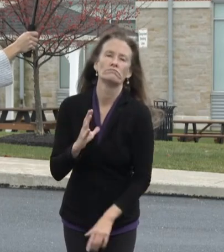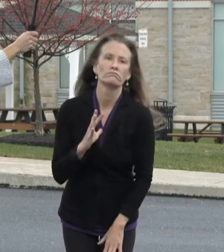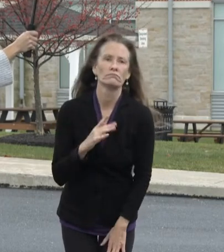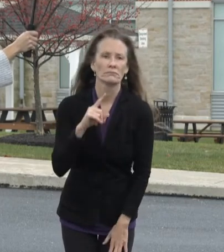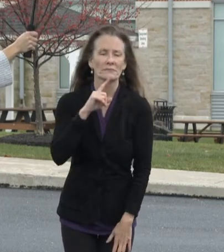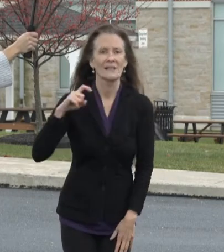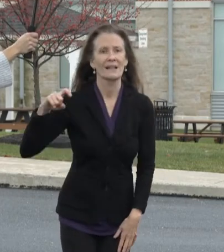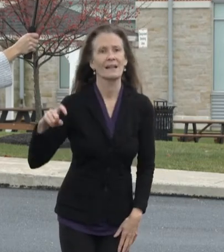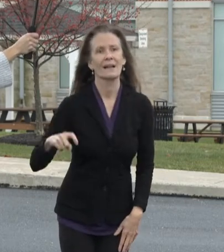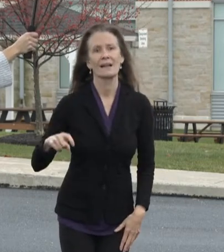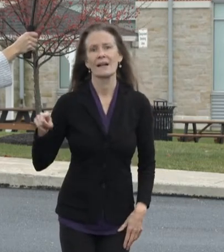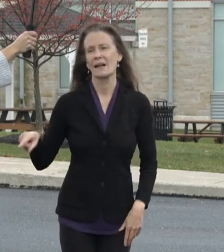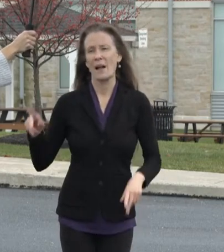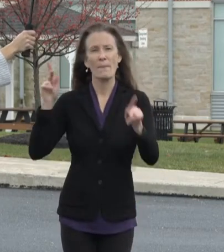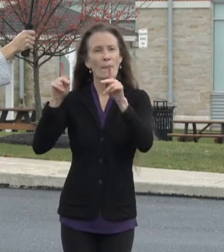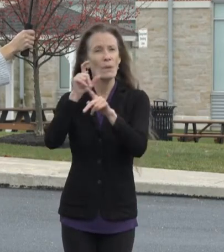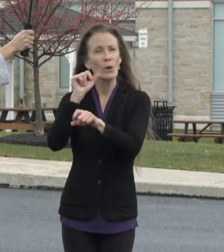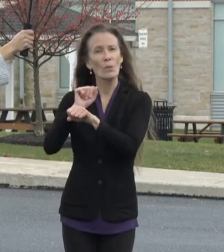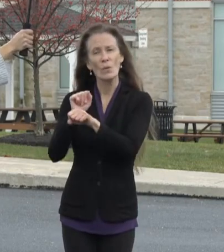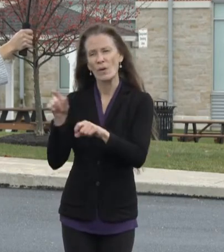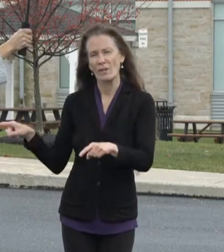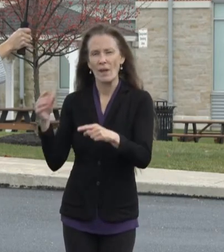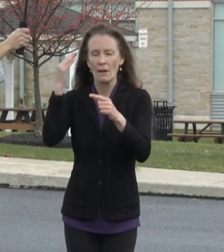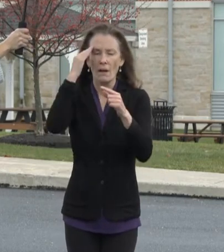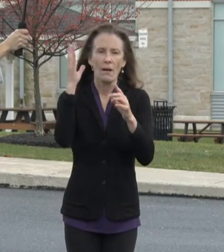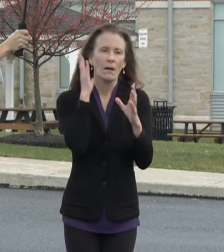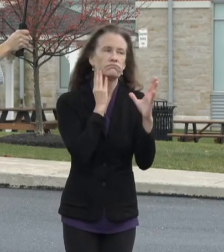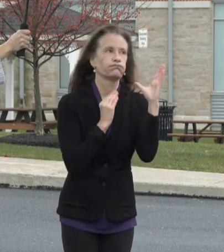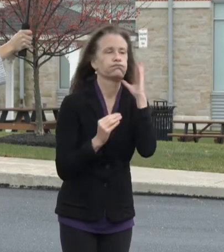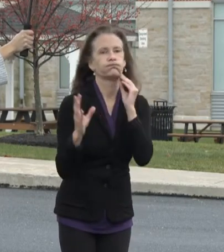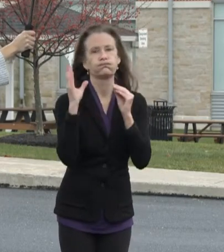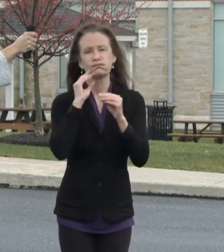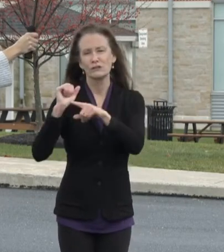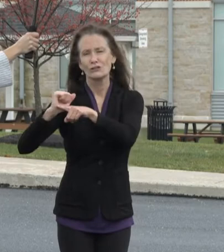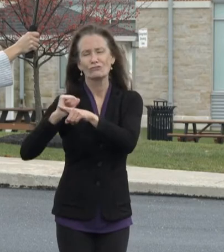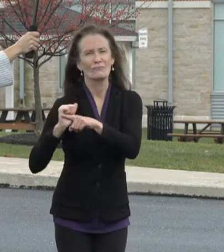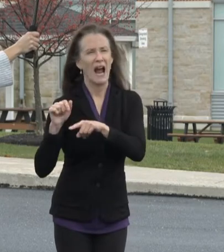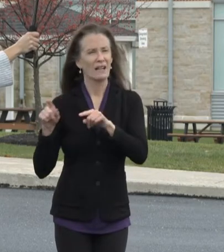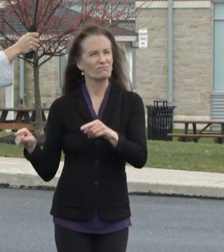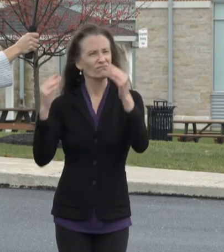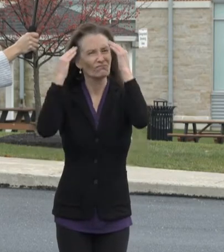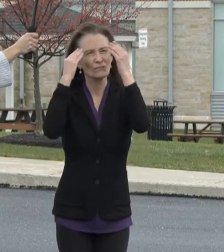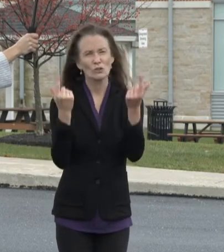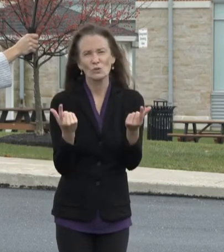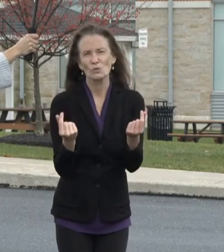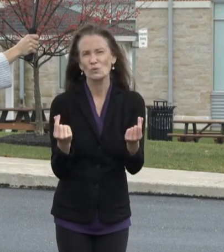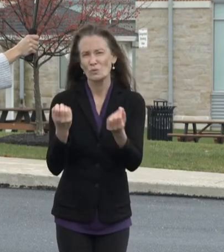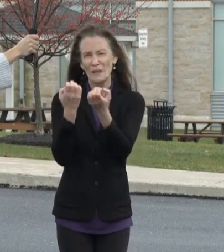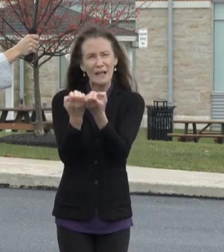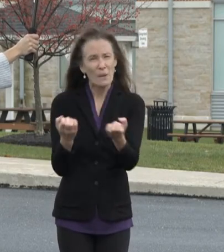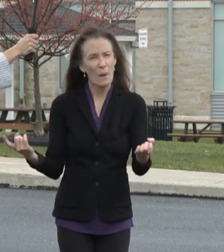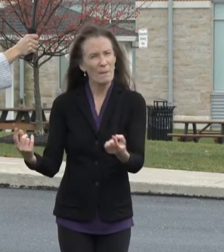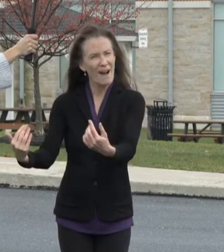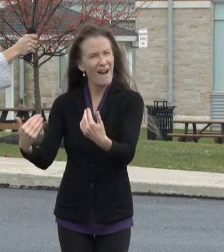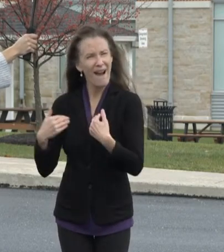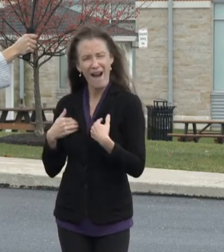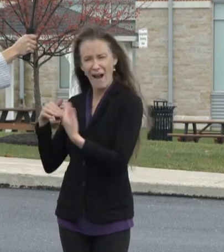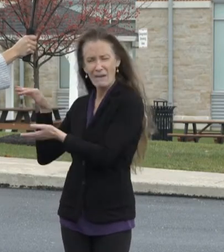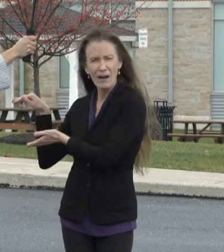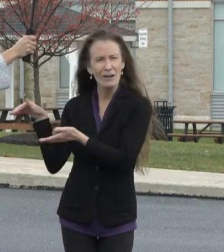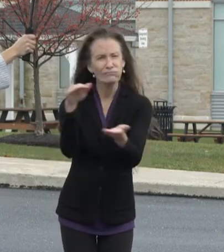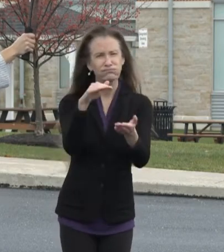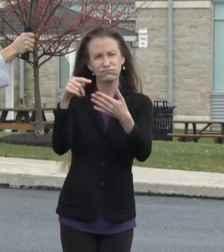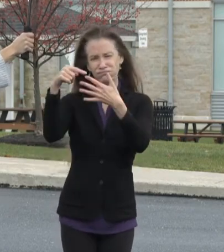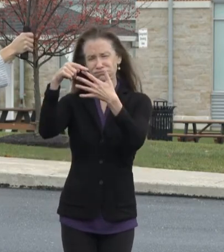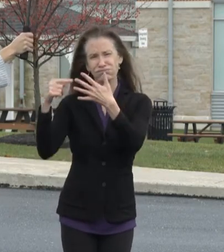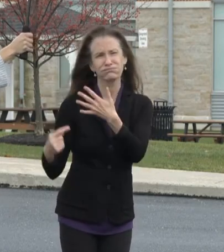knowledge, training, and expertise, as well as the equipment to provide a wide range of support functions, regardless of the nature or cause